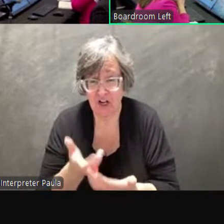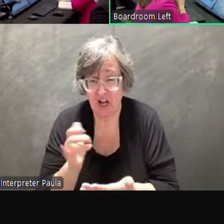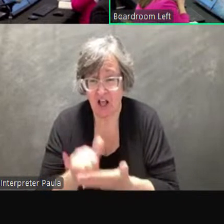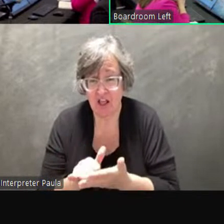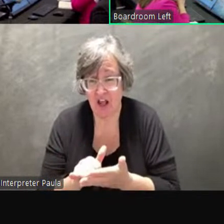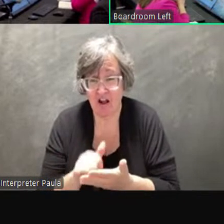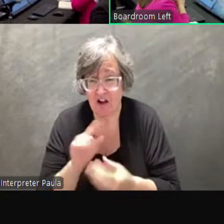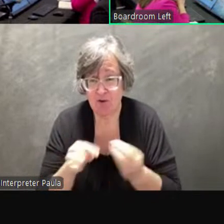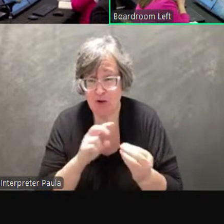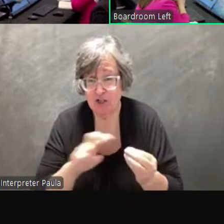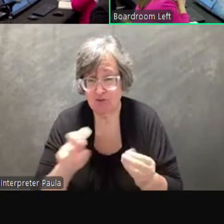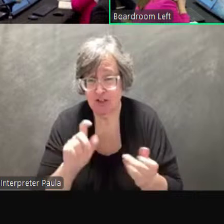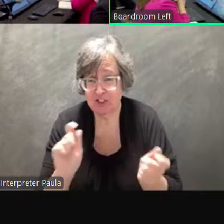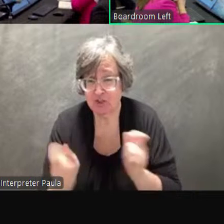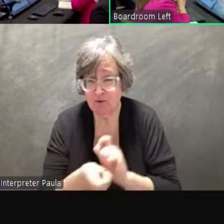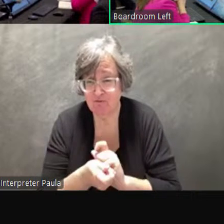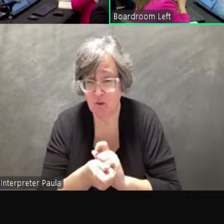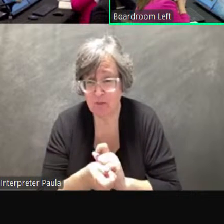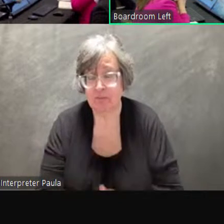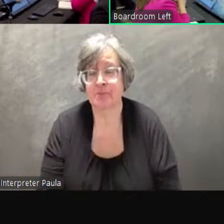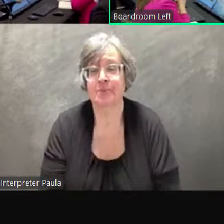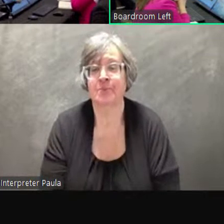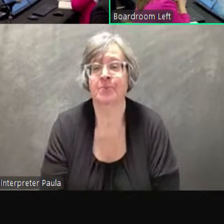transit reform?